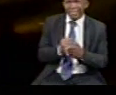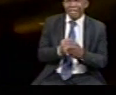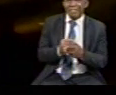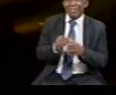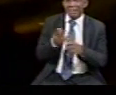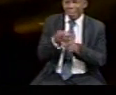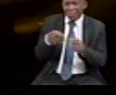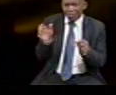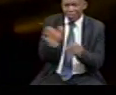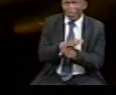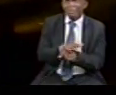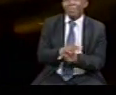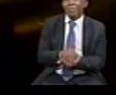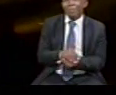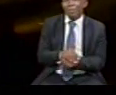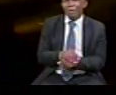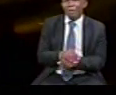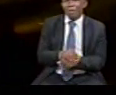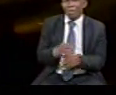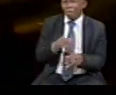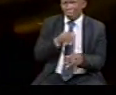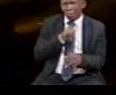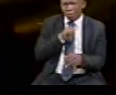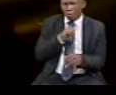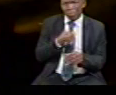matter, we can reform them,